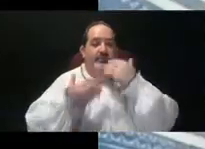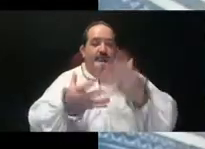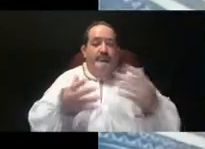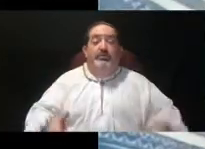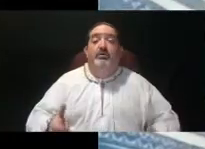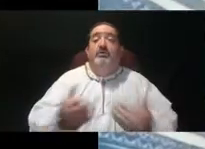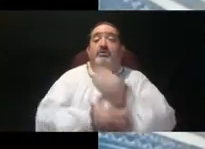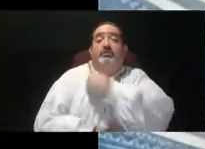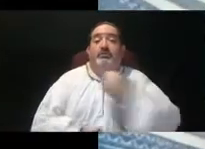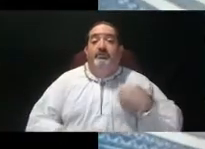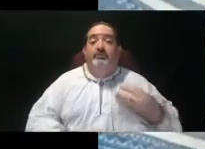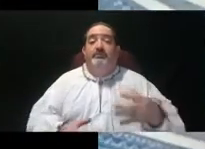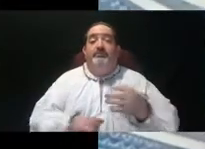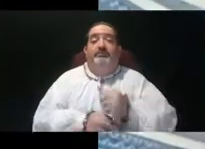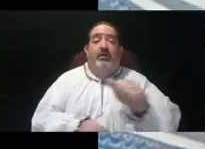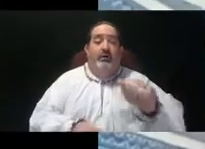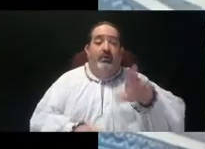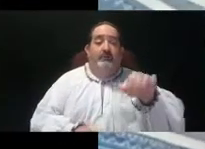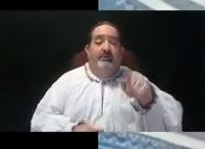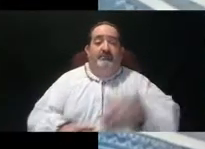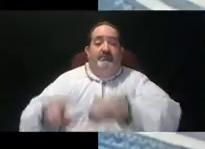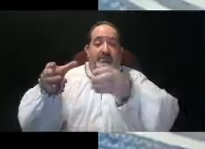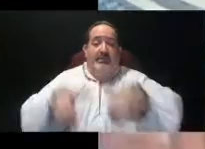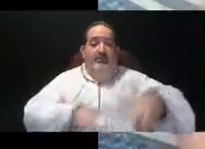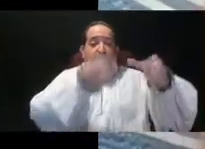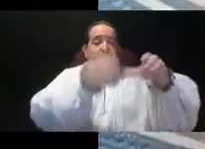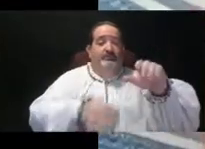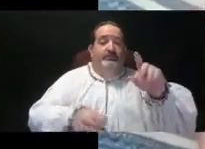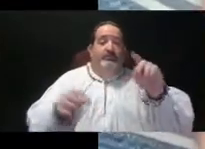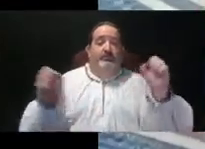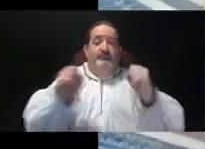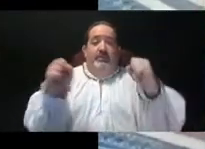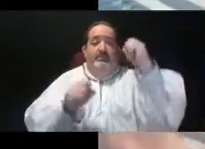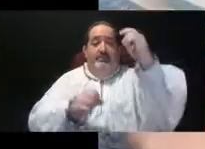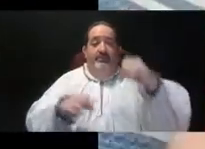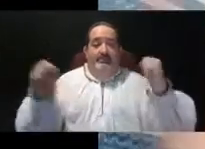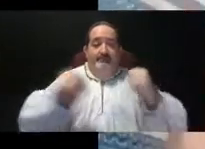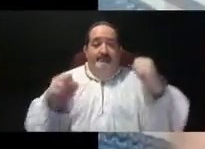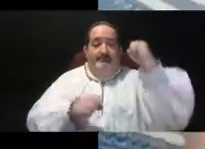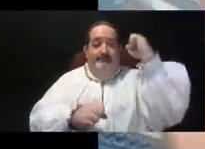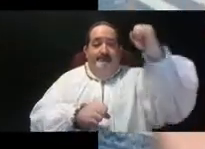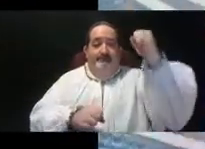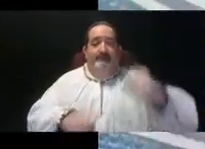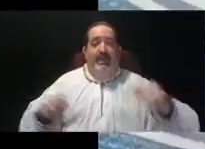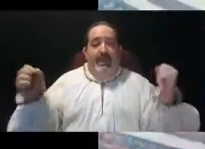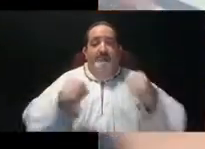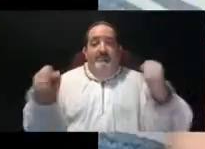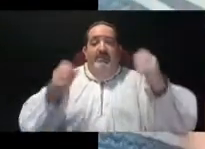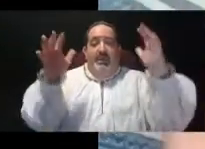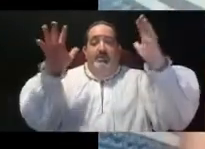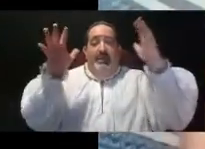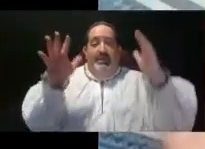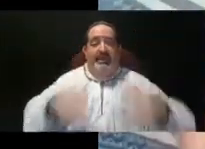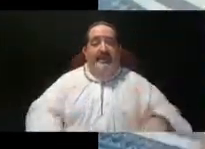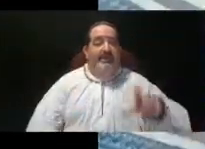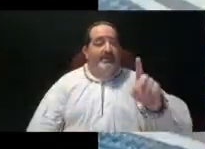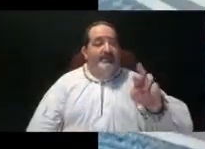For the newest recipients of the Augmented Towers of Dreiburgen, hip hip, hip hip, hip hip.